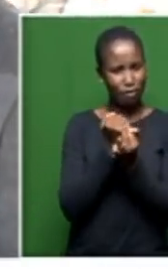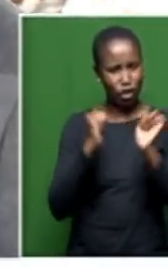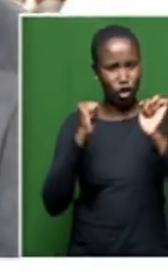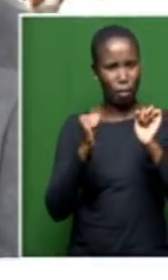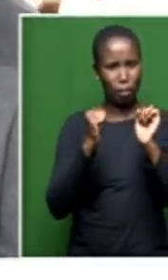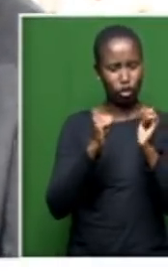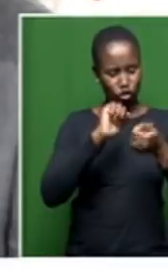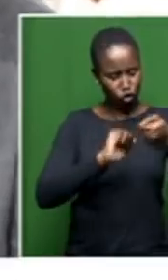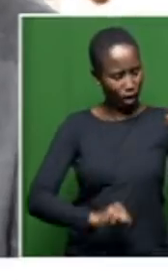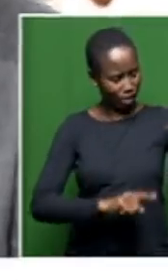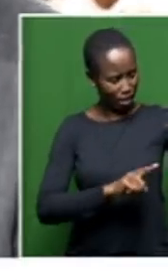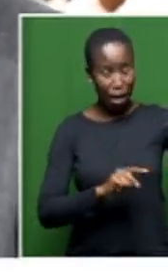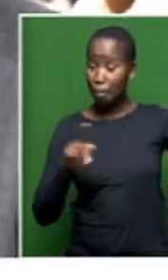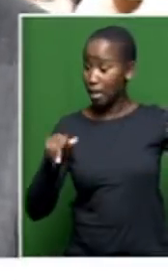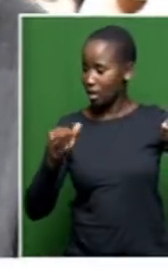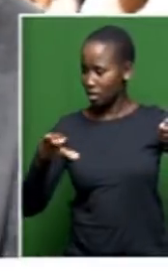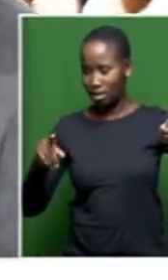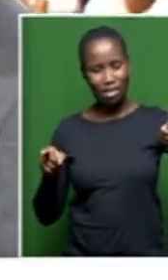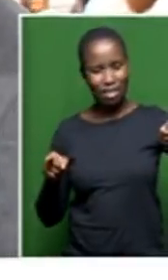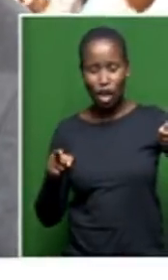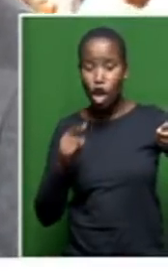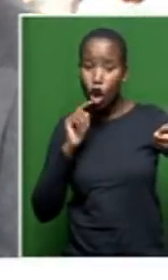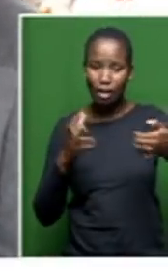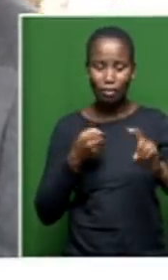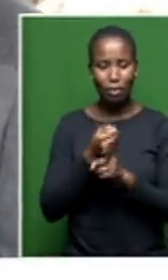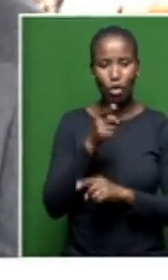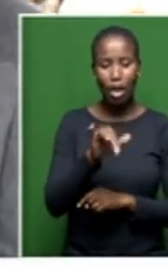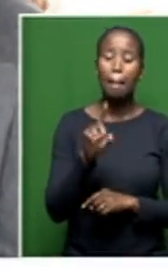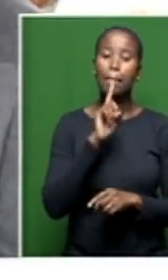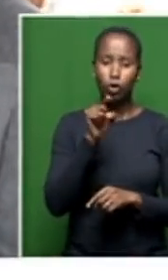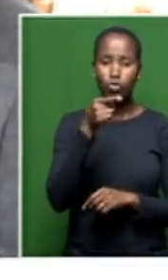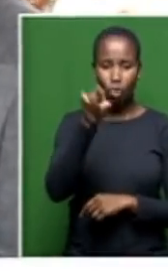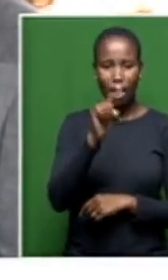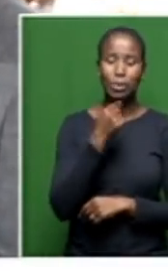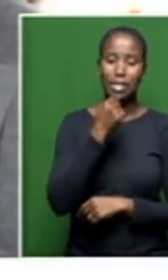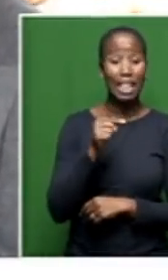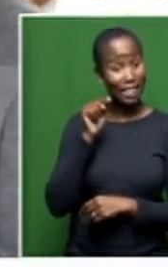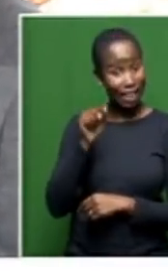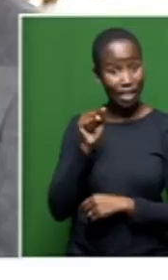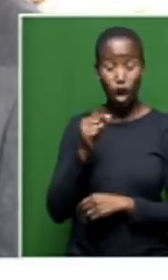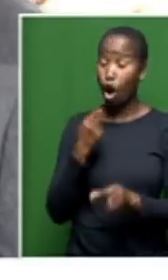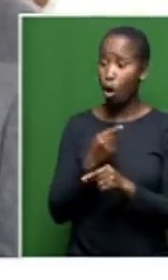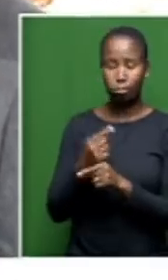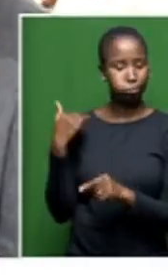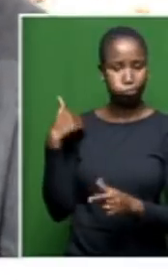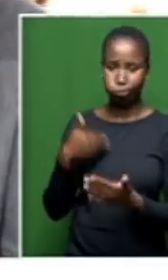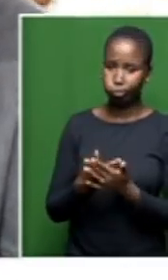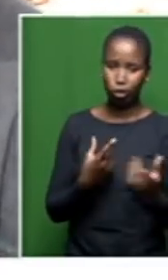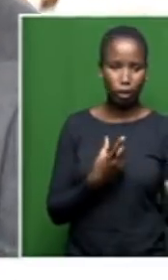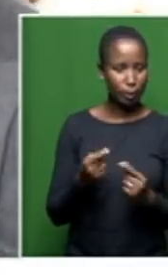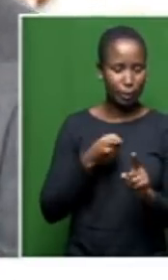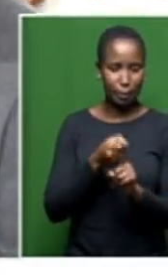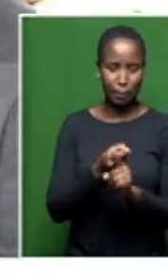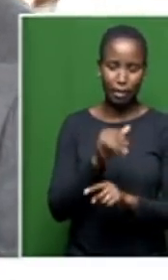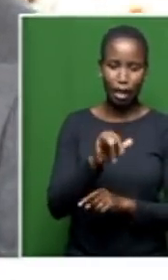what the PAC stands for. You are correct again that we've been saying this from time immemorial as an organization, because that